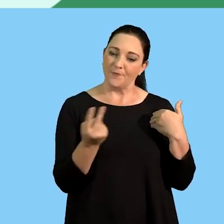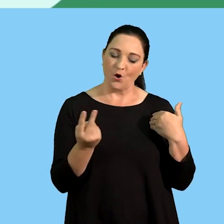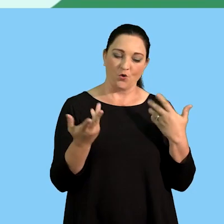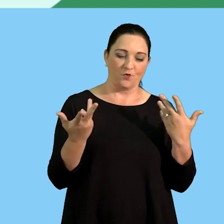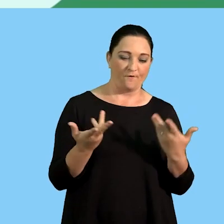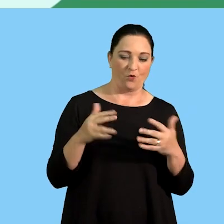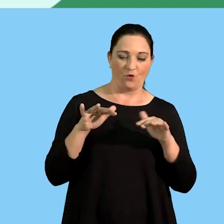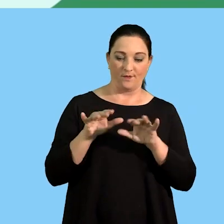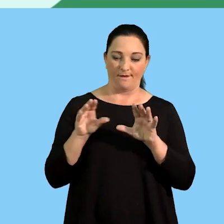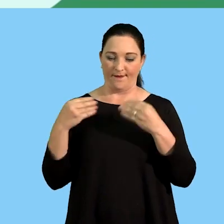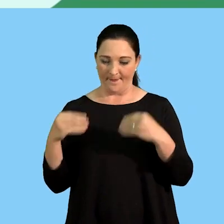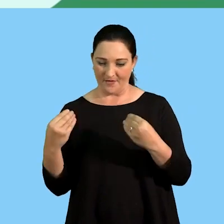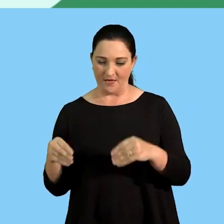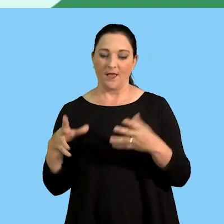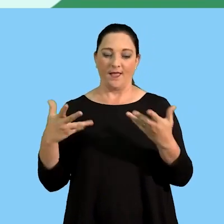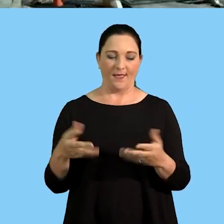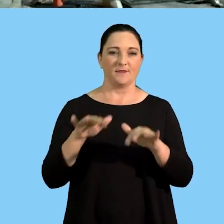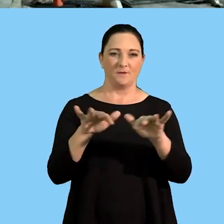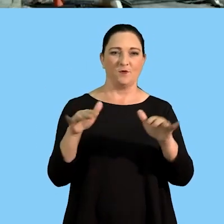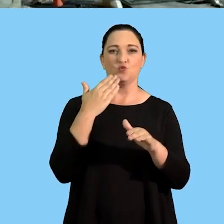employer as well as the employee.